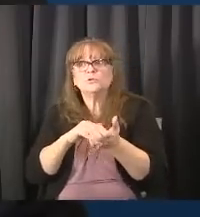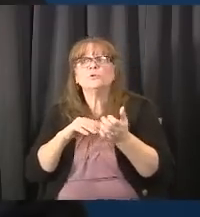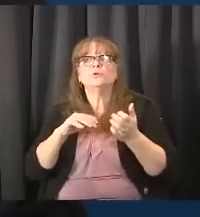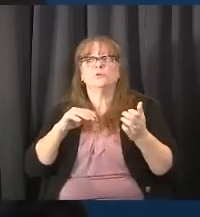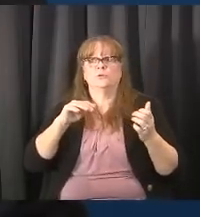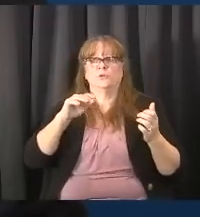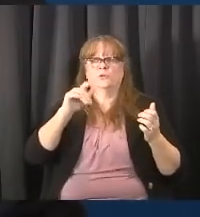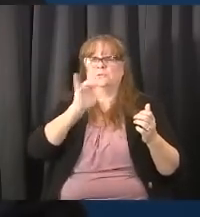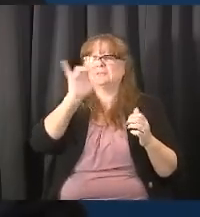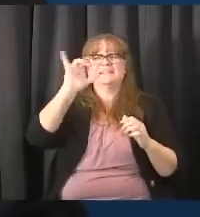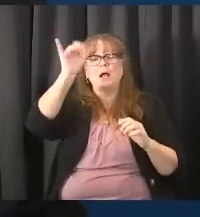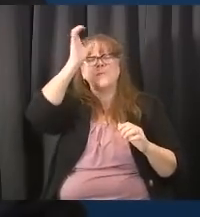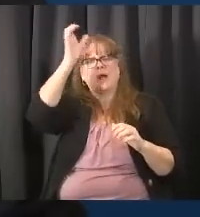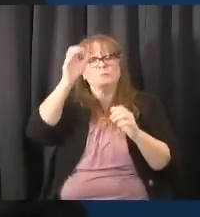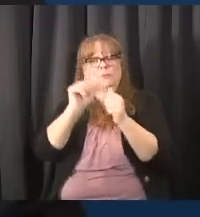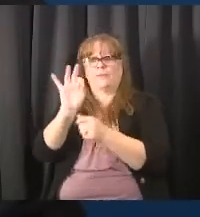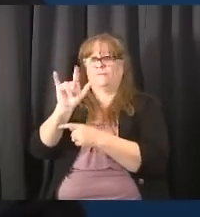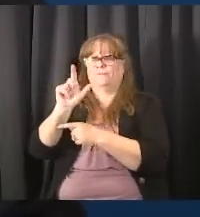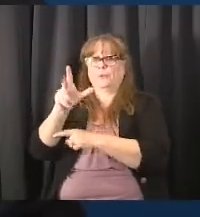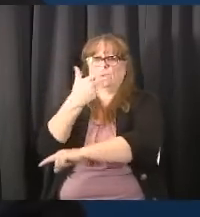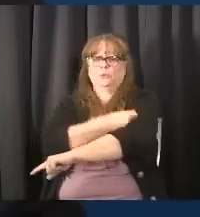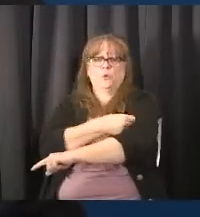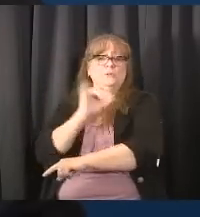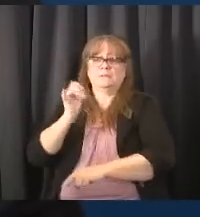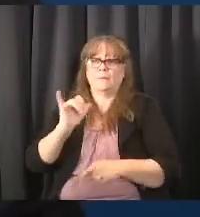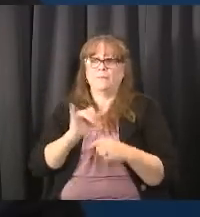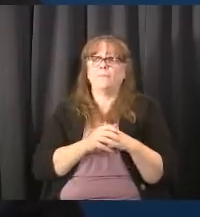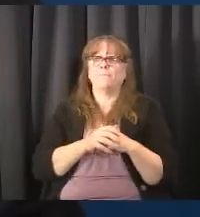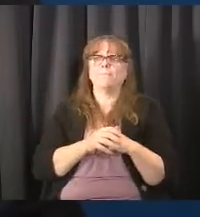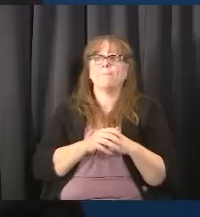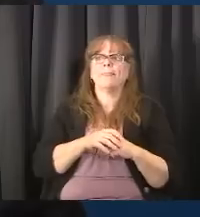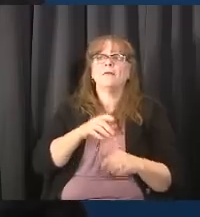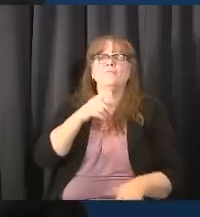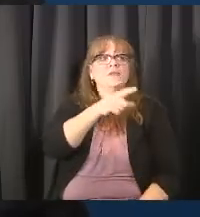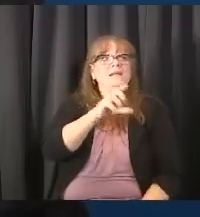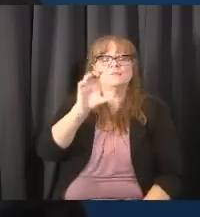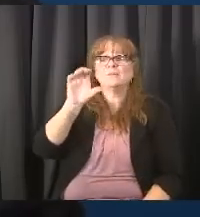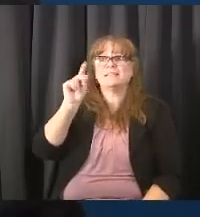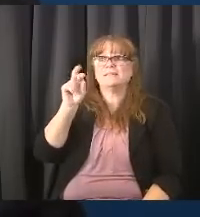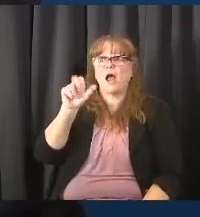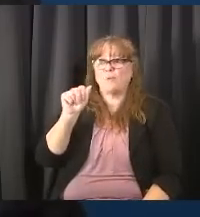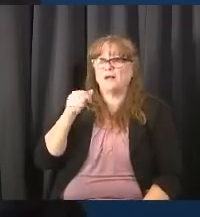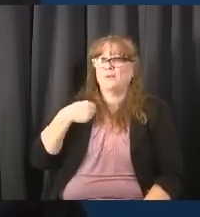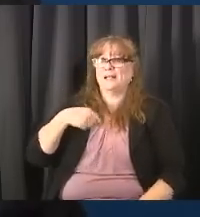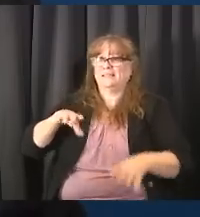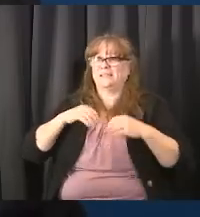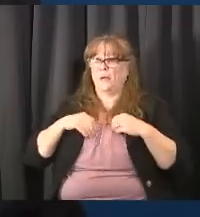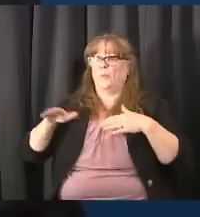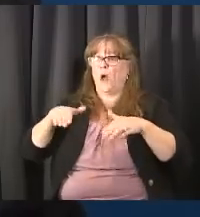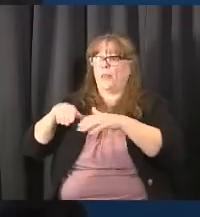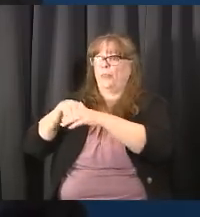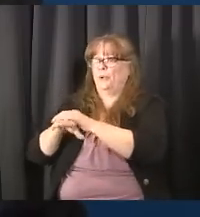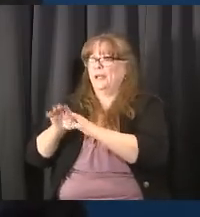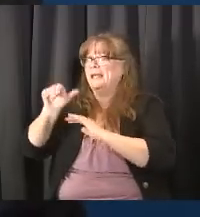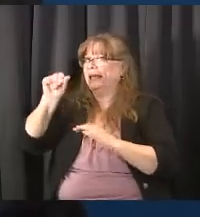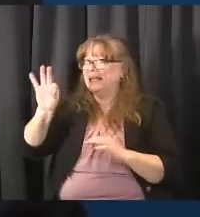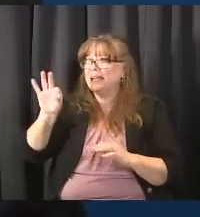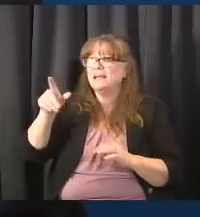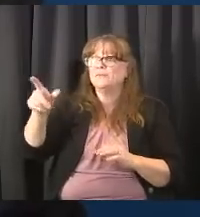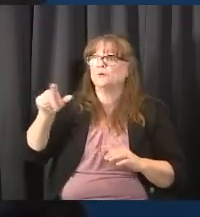health system colleagues are. So if you don't have access to a computer or a phone, or can't fill out the paperwork online, you can